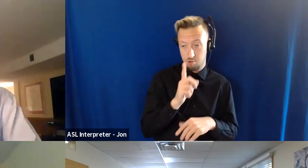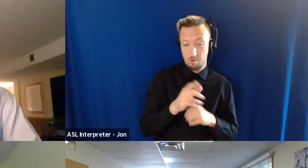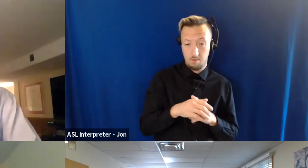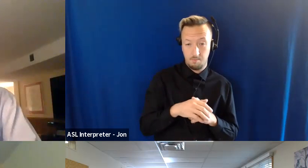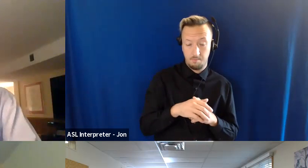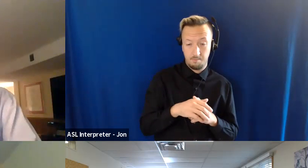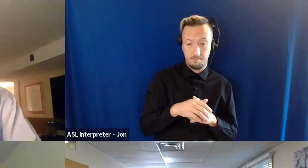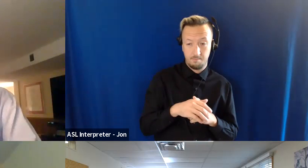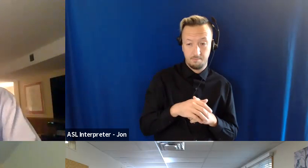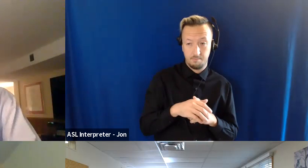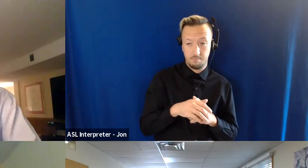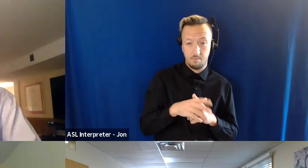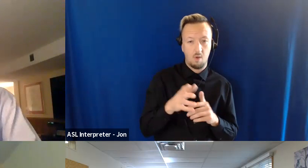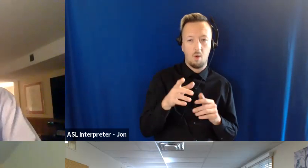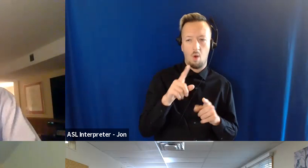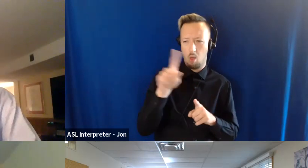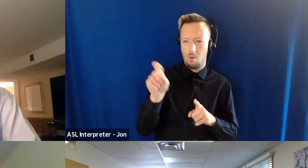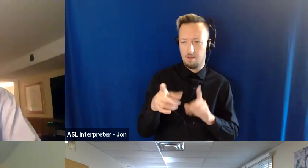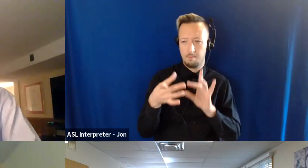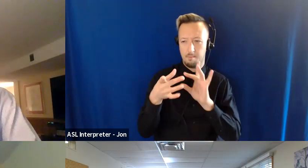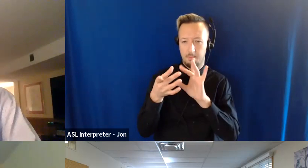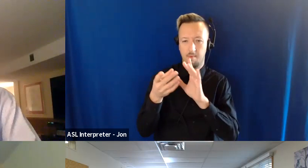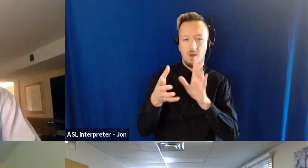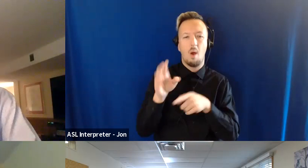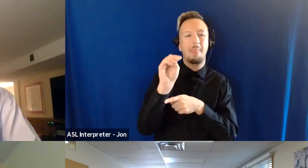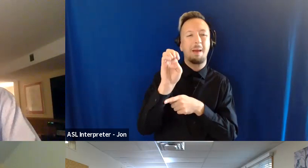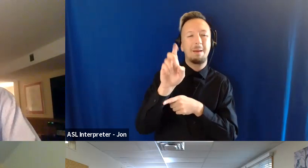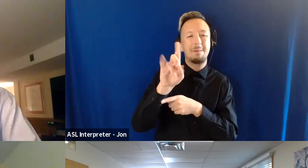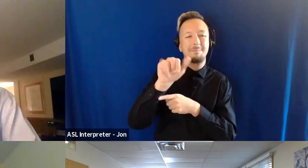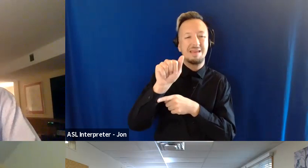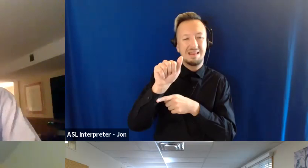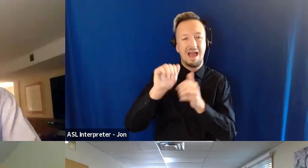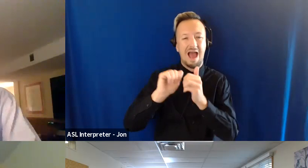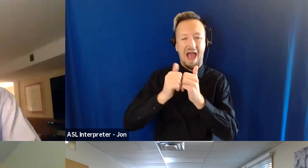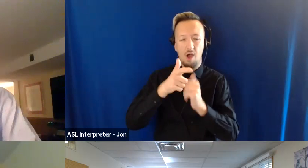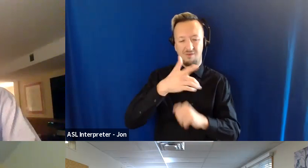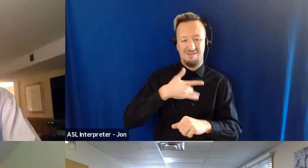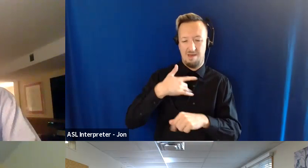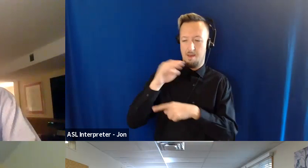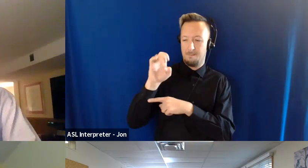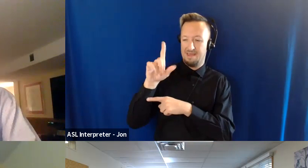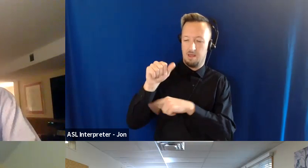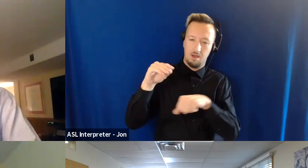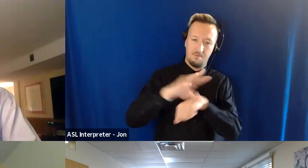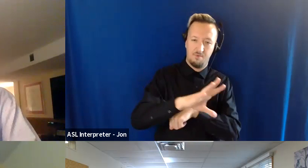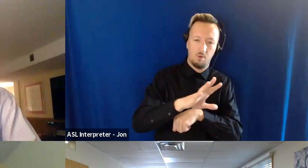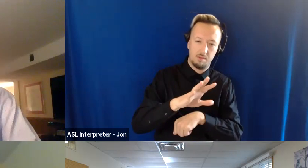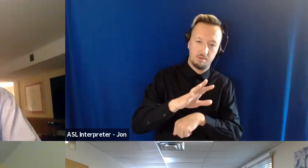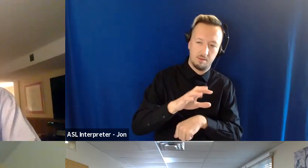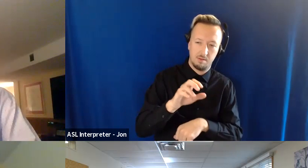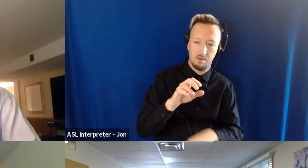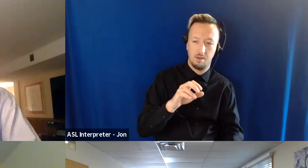So I just lost the question. The media, how does the media Right. play into the stereotypes and stuff? I mean, I feel